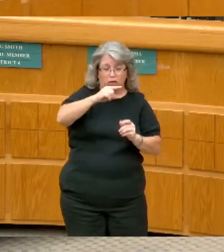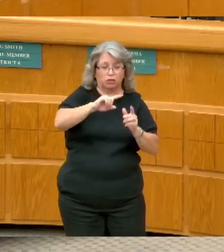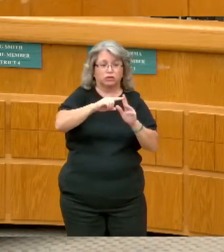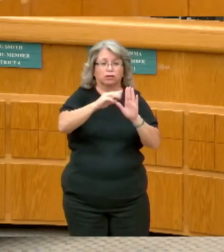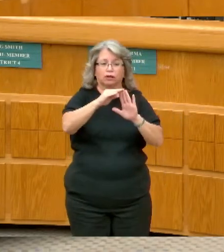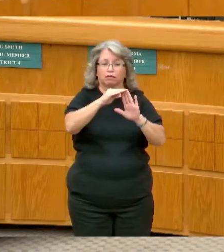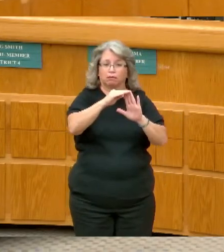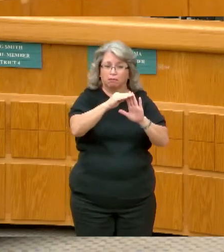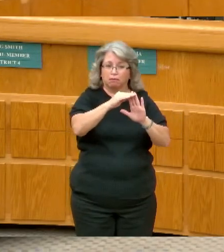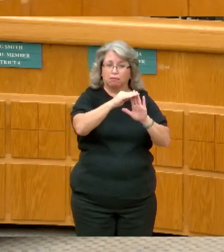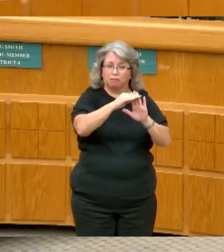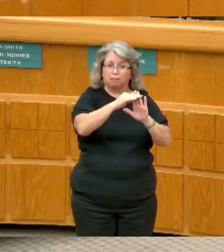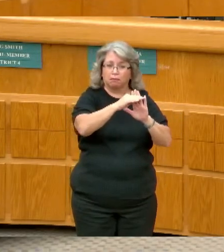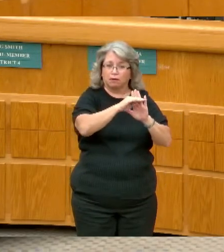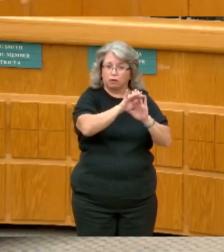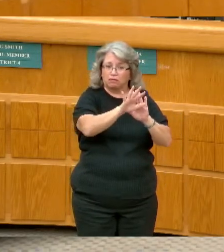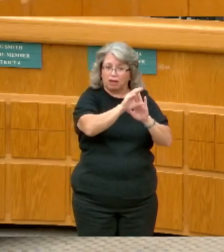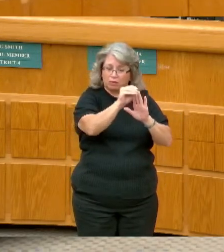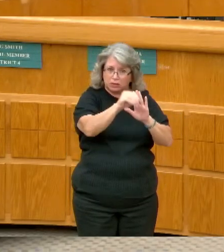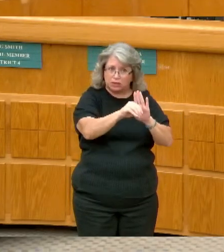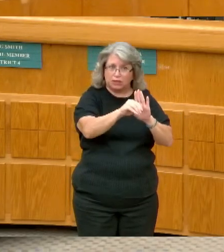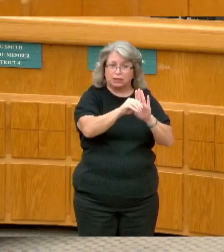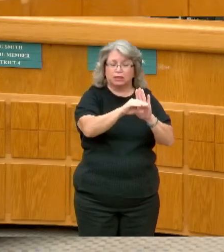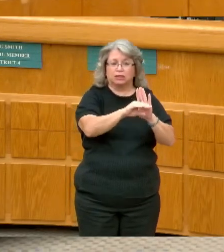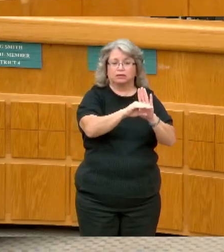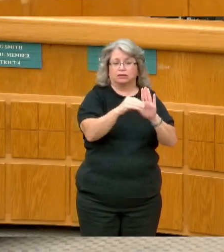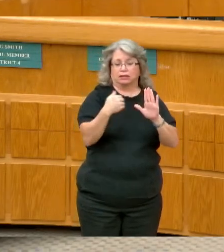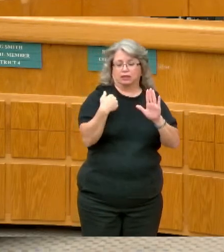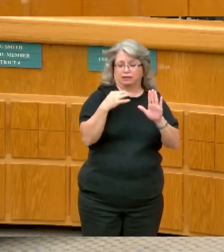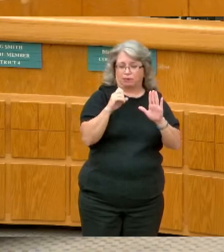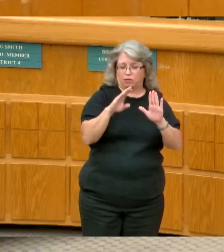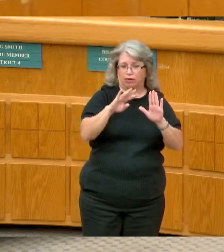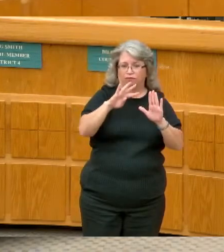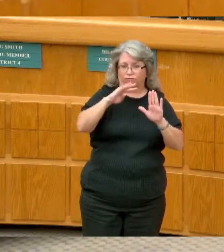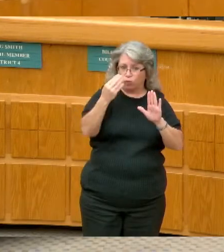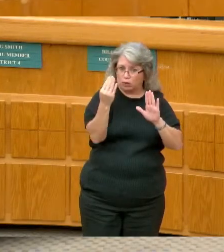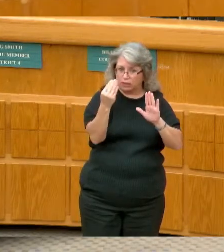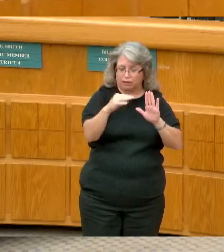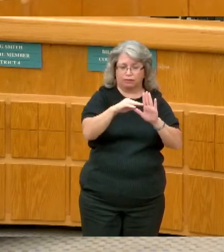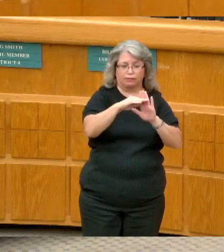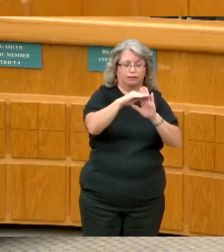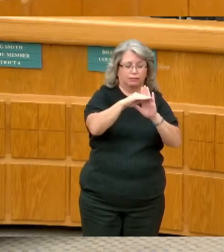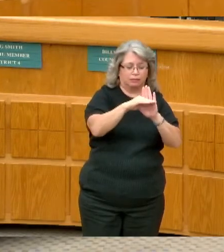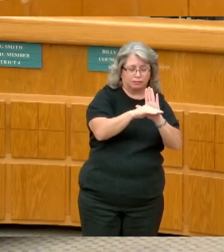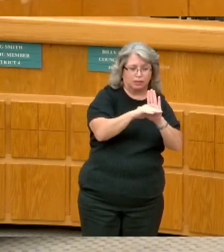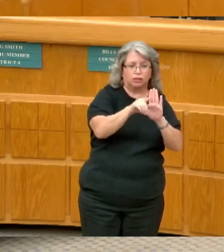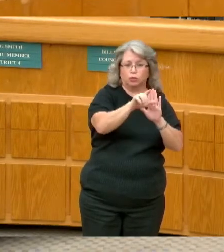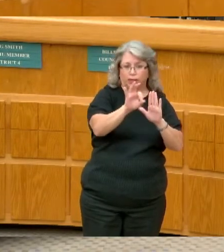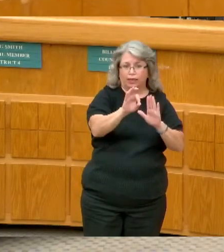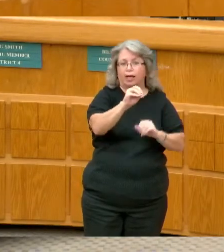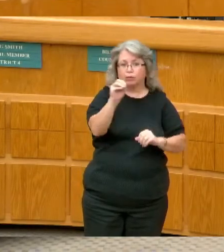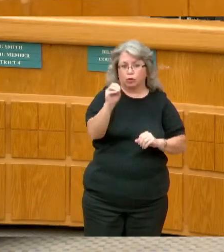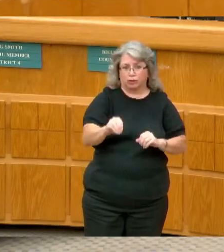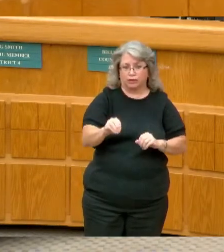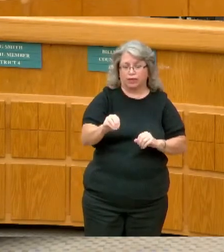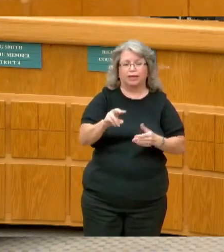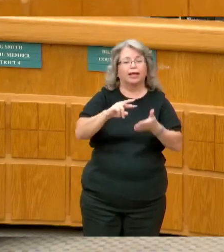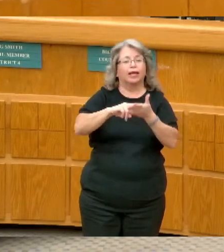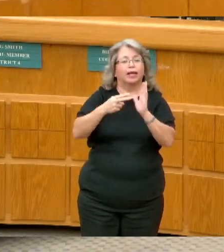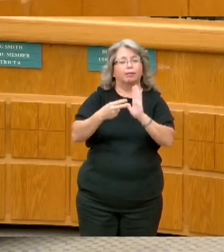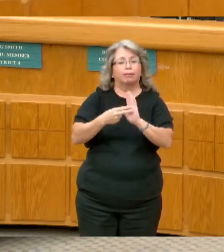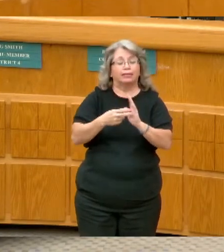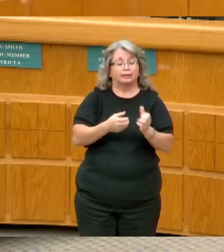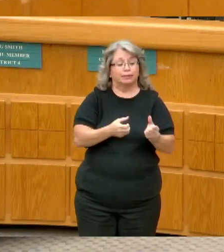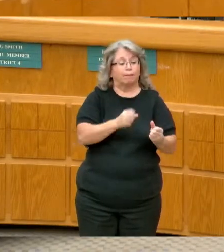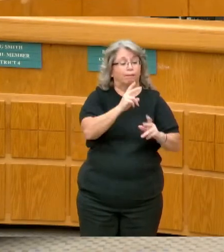45%. And just recently, February the 14th, it's down to 29%. So 29% of the people that come through